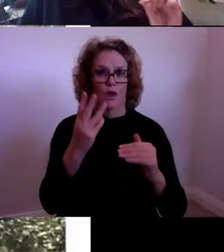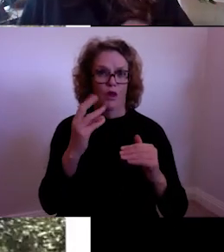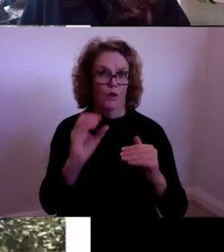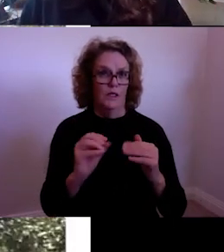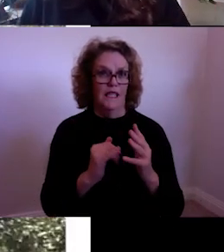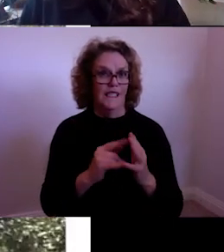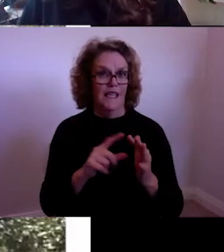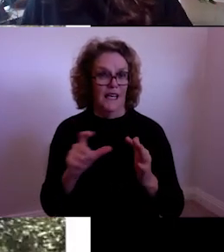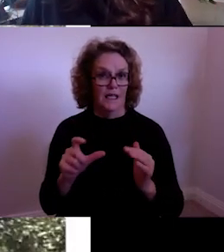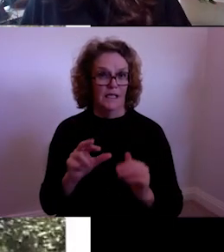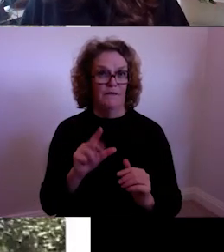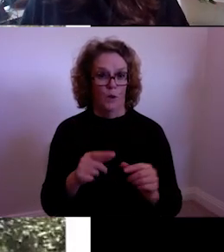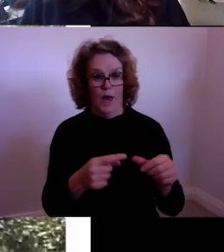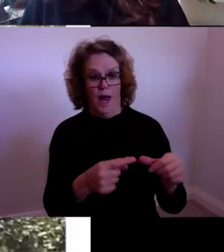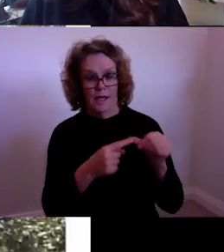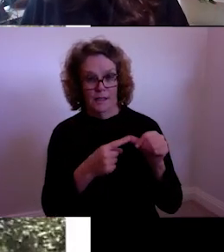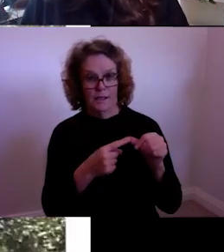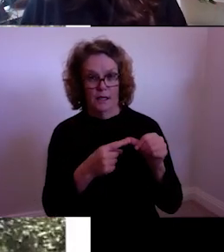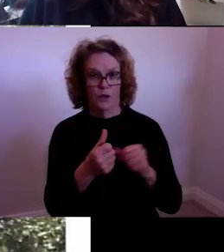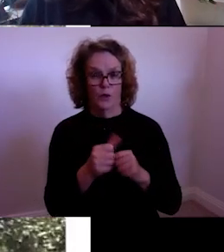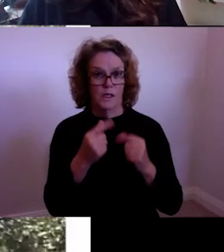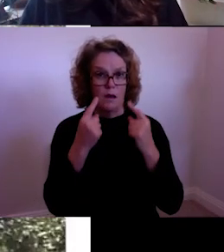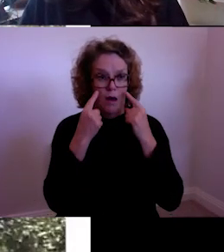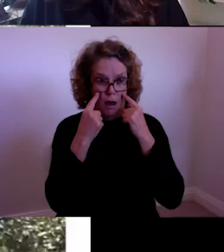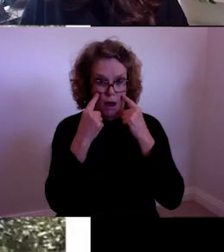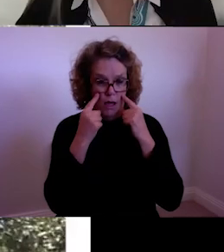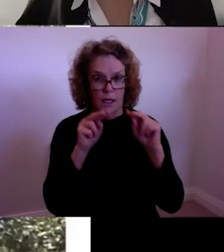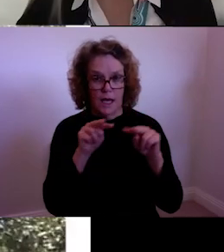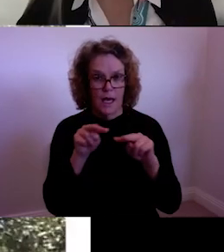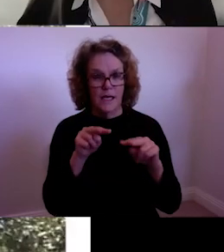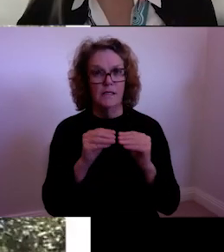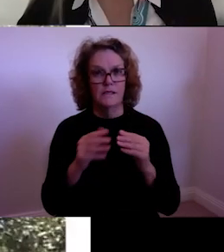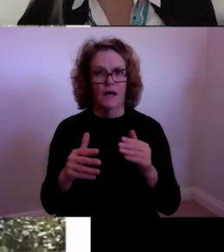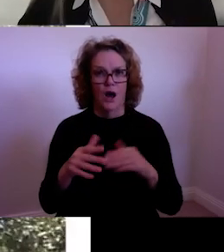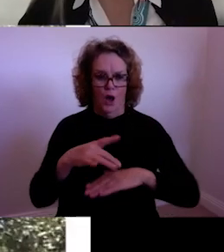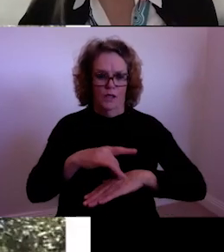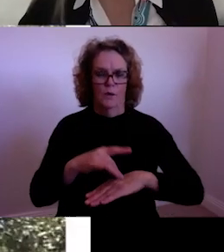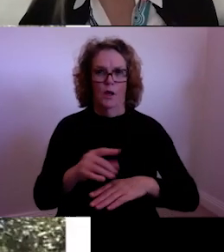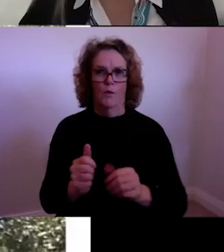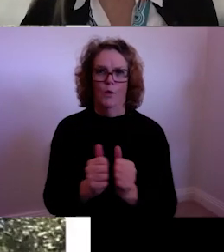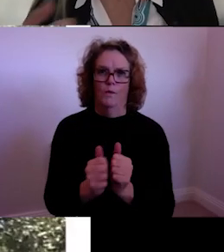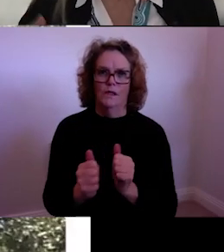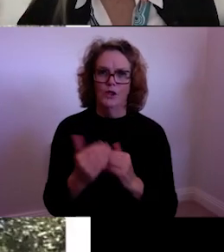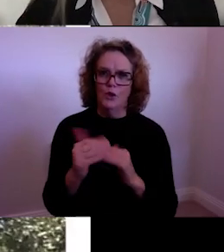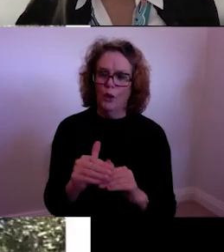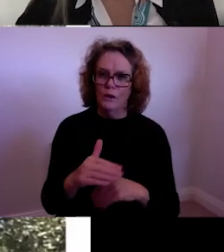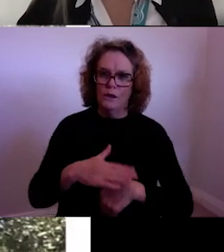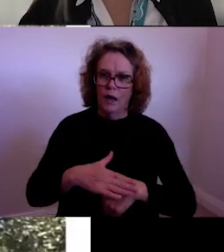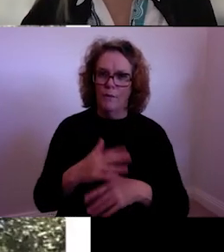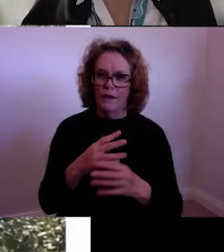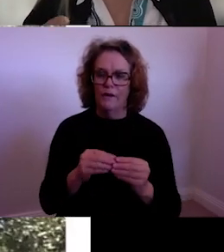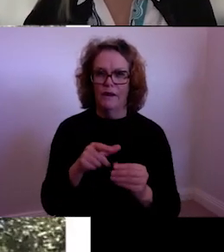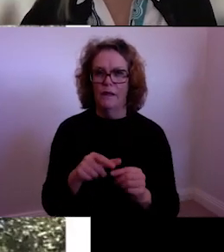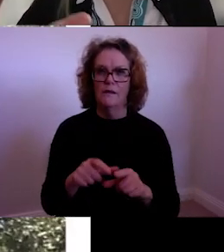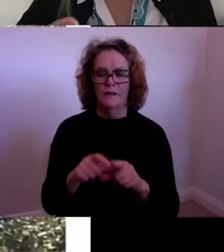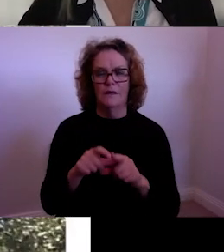comfortable giving that kind of space to process. That's right. And that's an important part of what Ruth was speaking